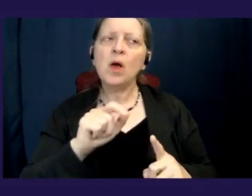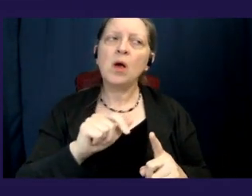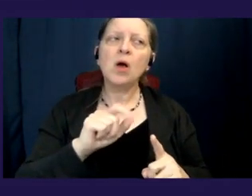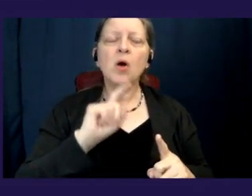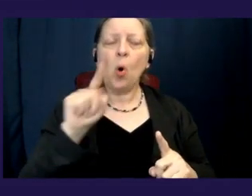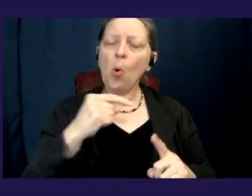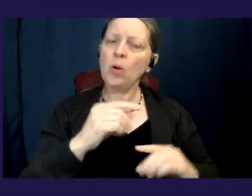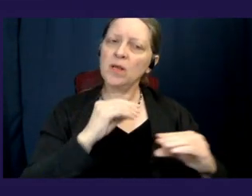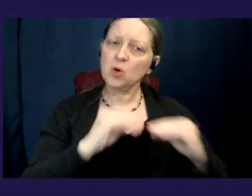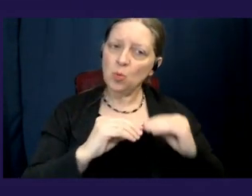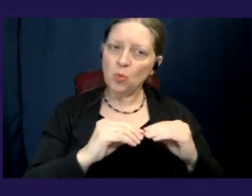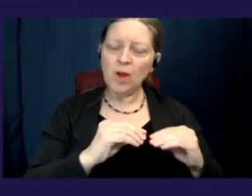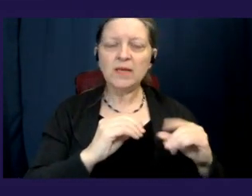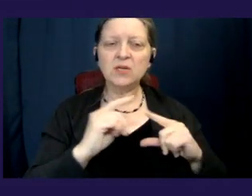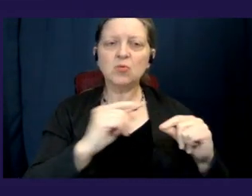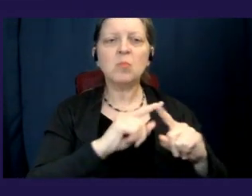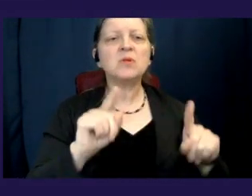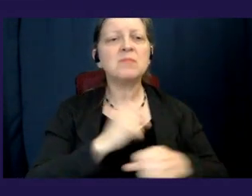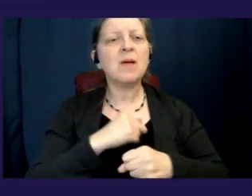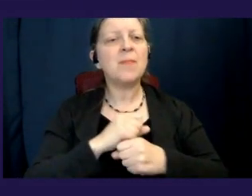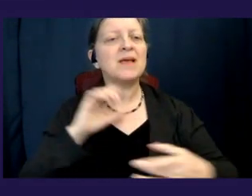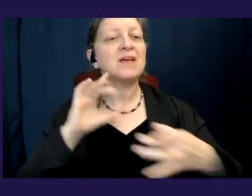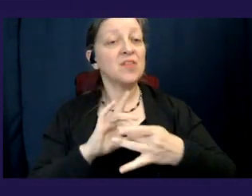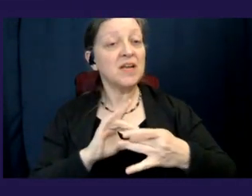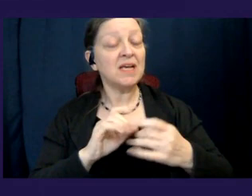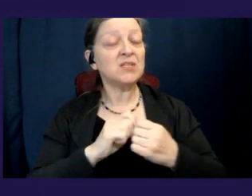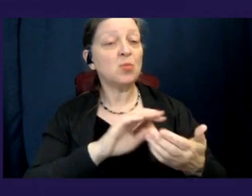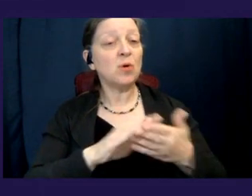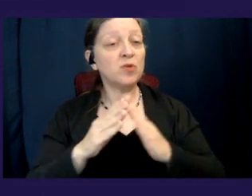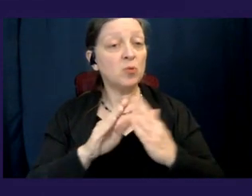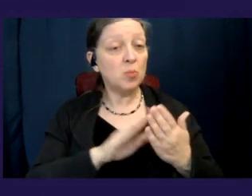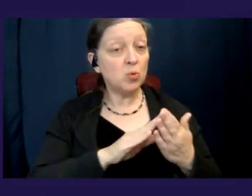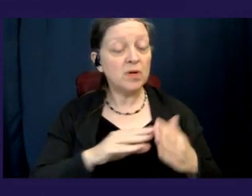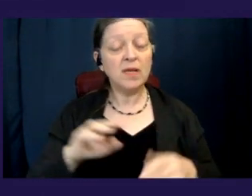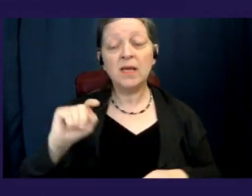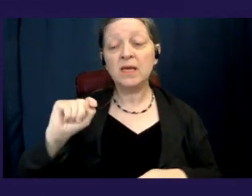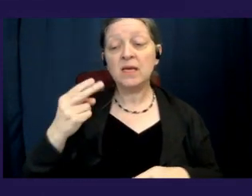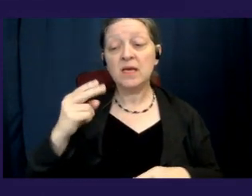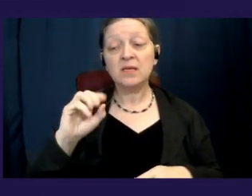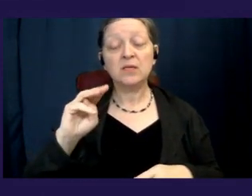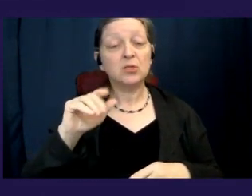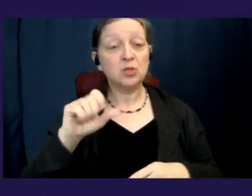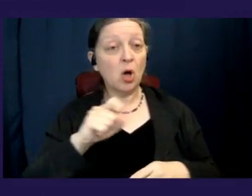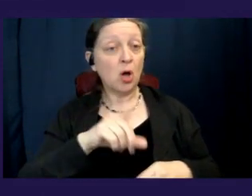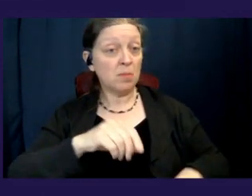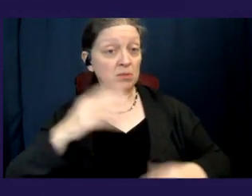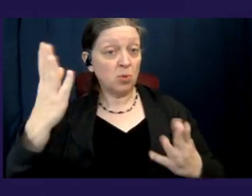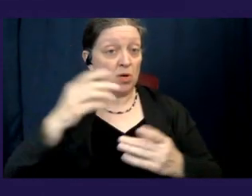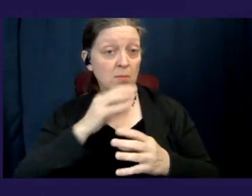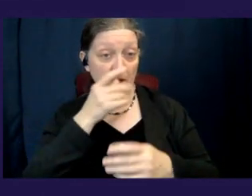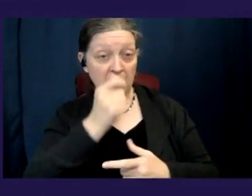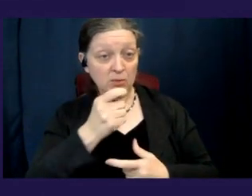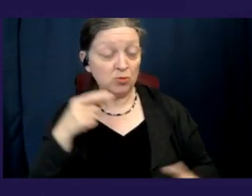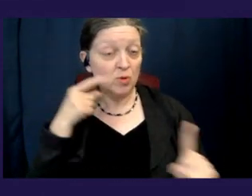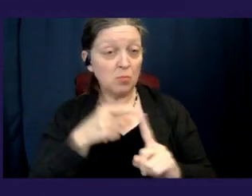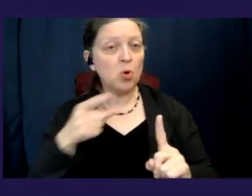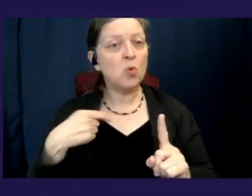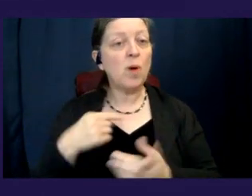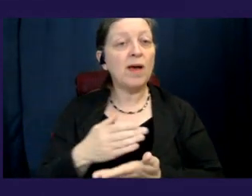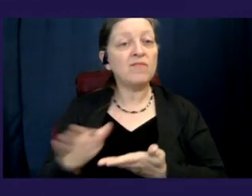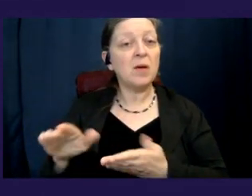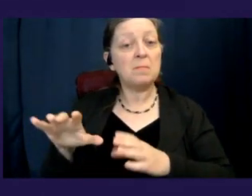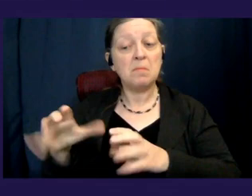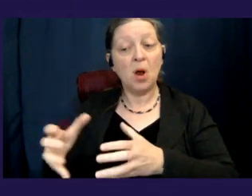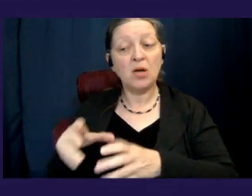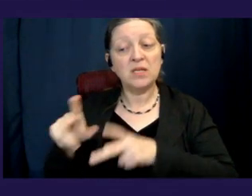of with community. I thought Thomas brought up this really interesting point about you've got a marginalized population of people who aren't with you, who